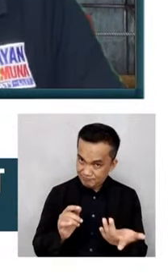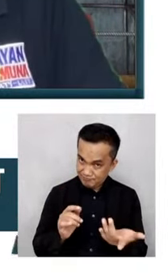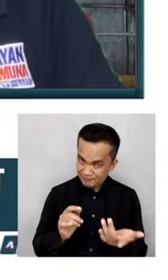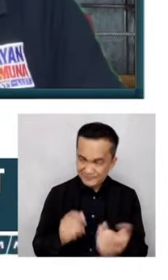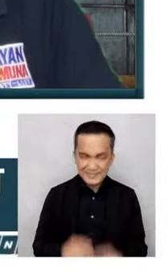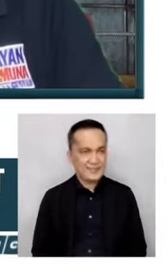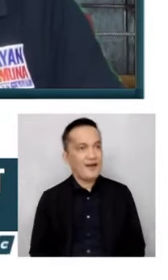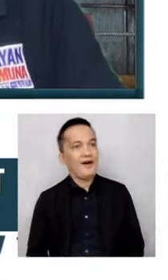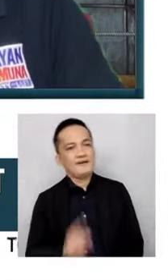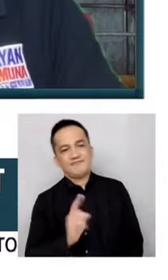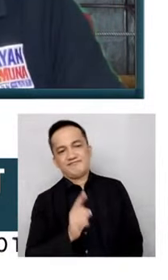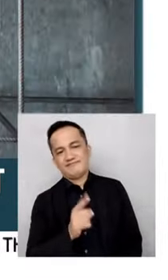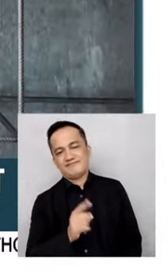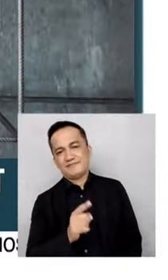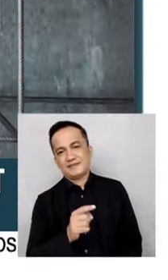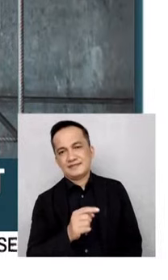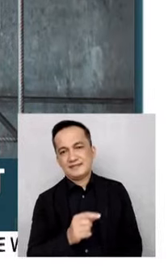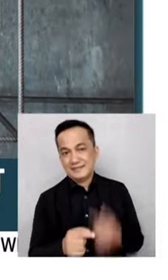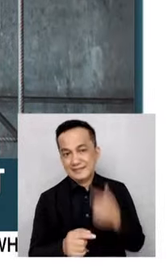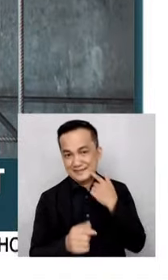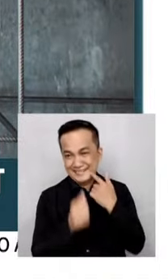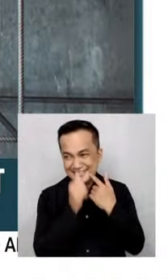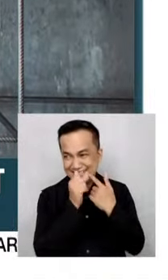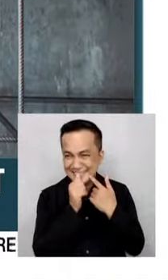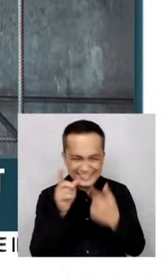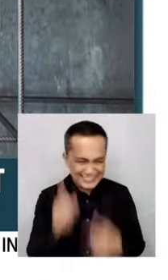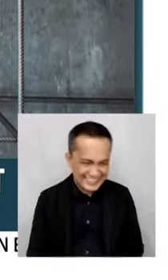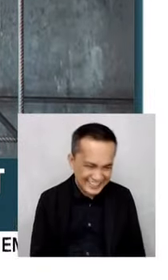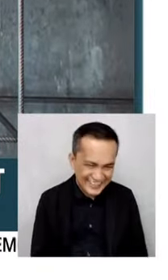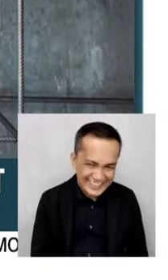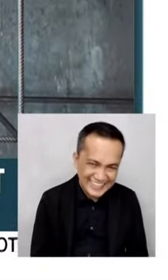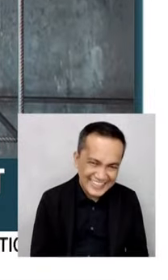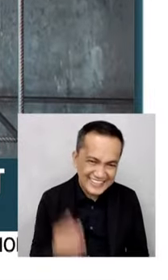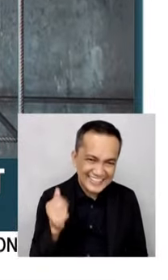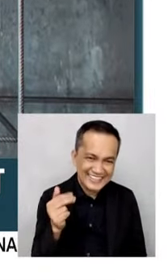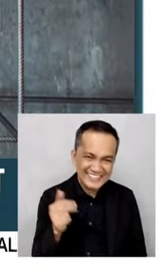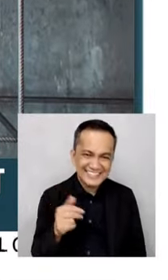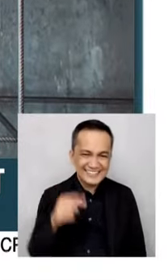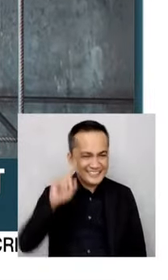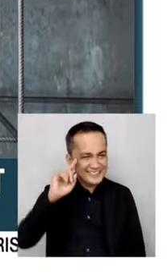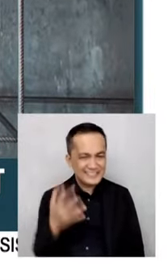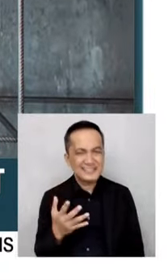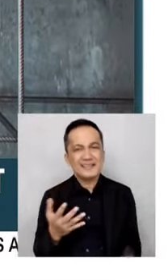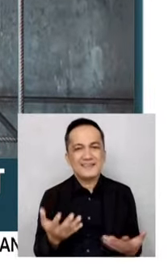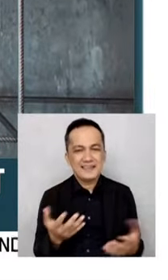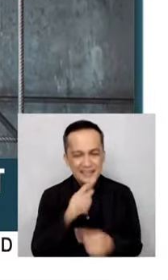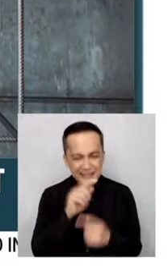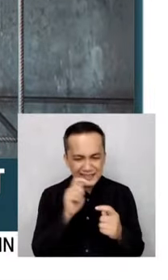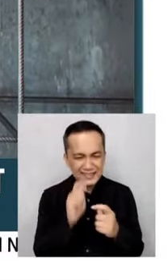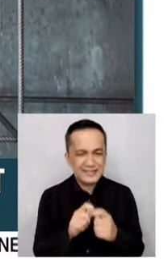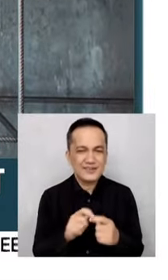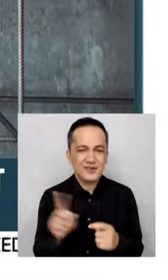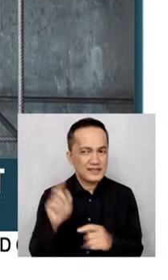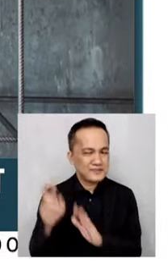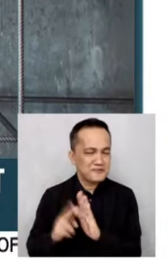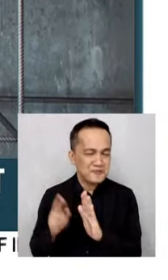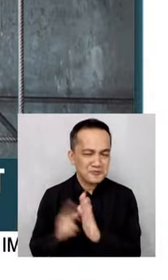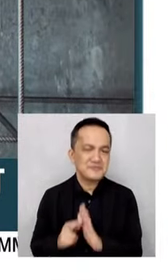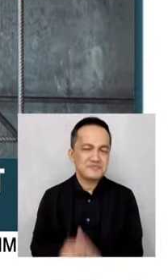Of course. But, she's a secret. So we might not be able to know exactly her role, but I